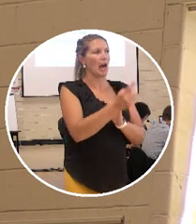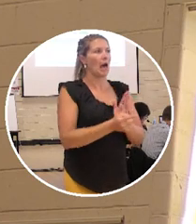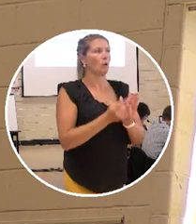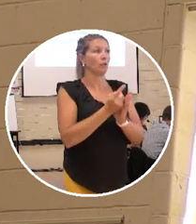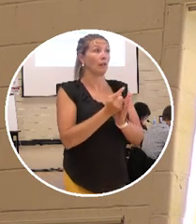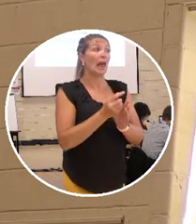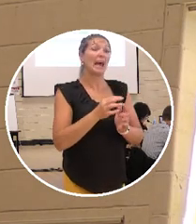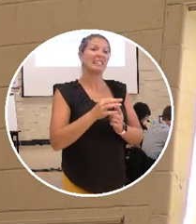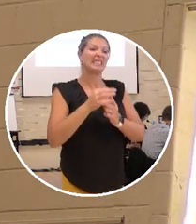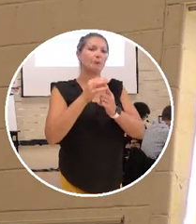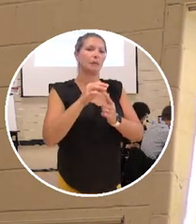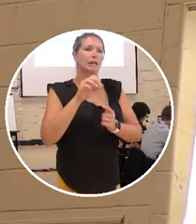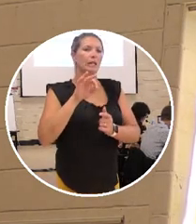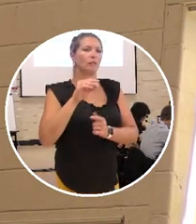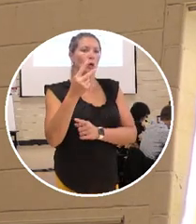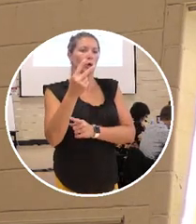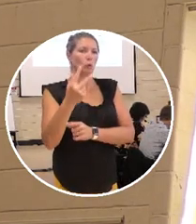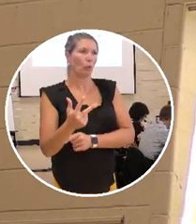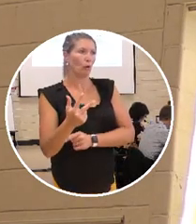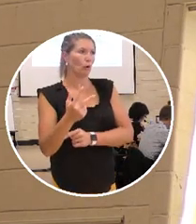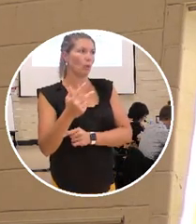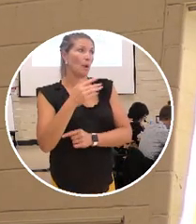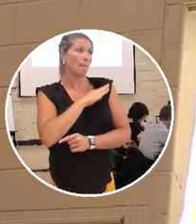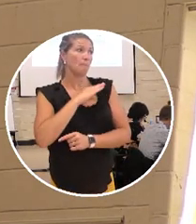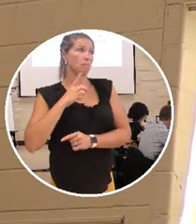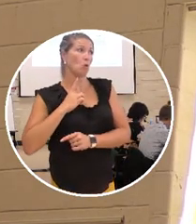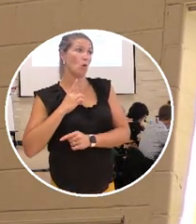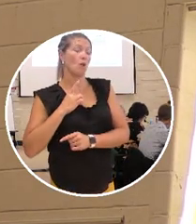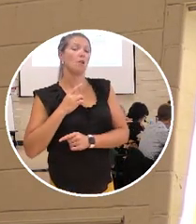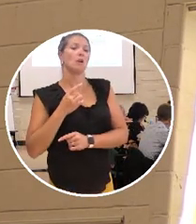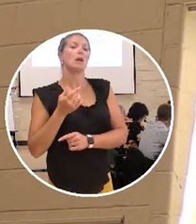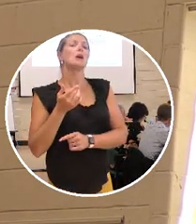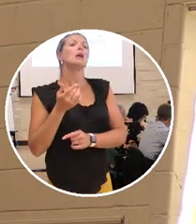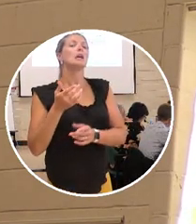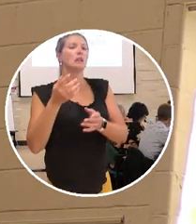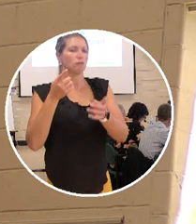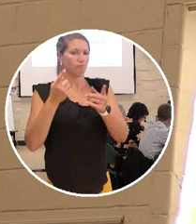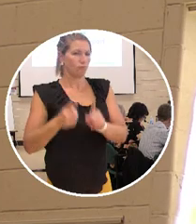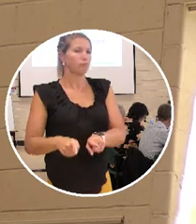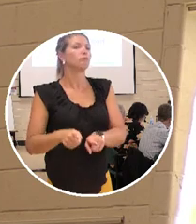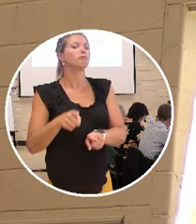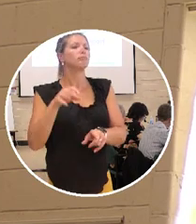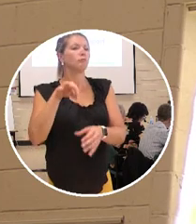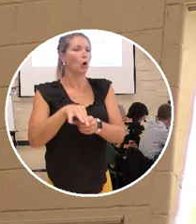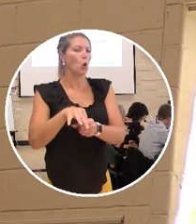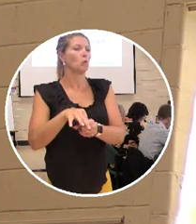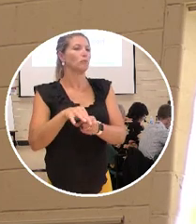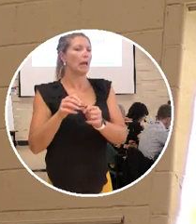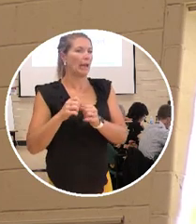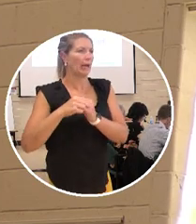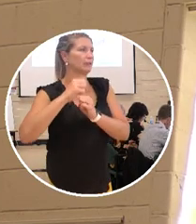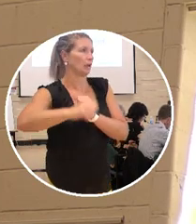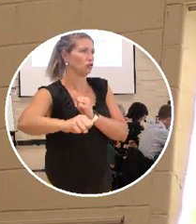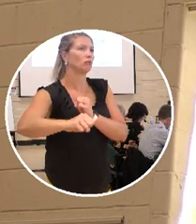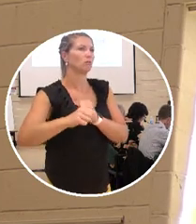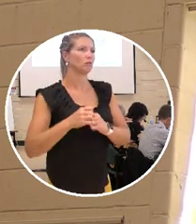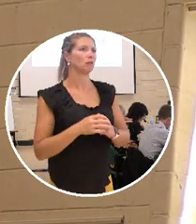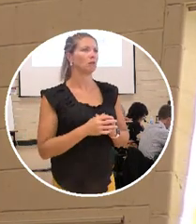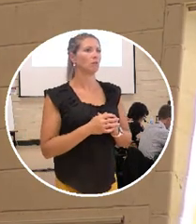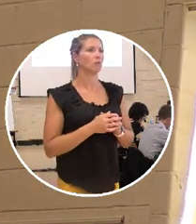minimum 2/3 majority vote in favor of an extension. Article 4, agenda.